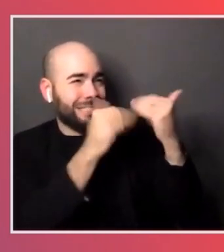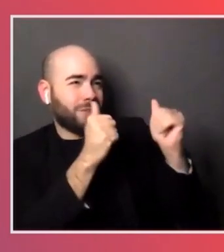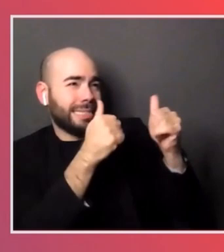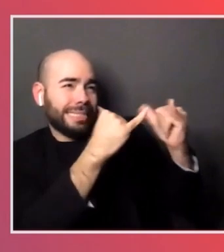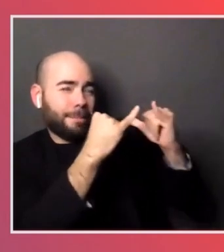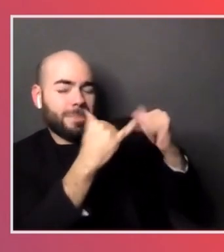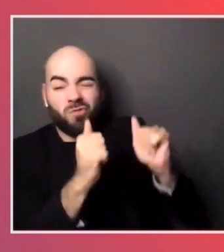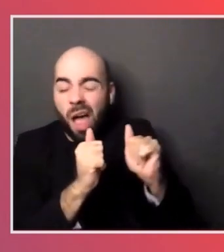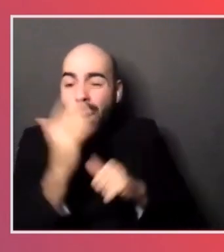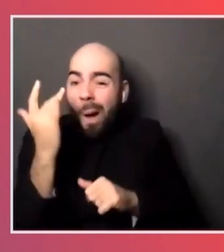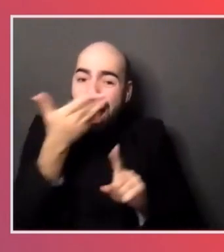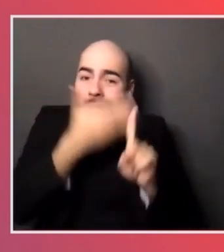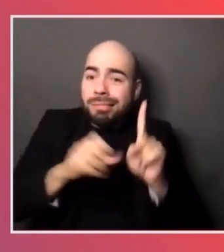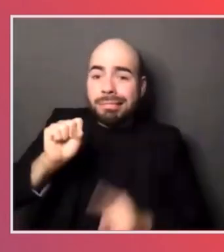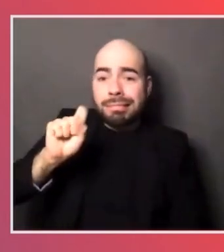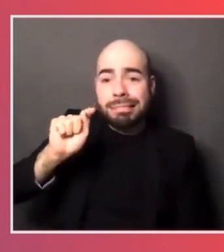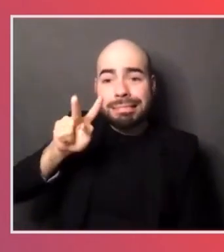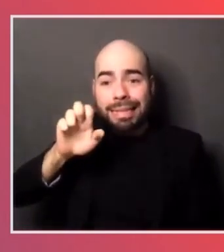himself.